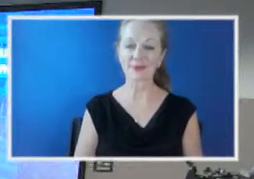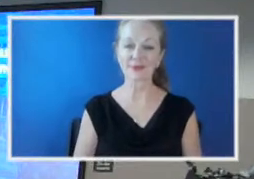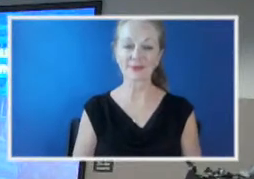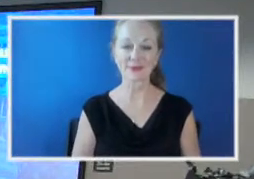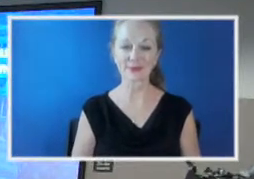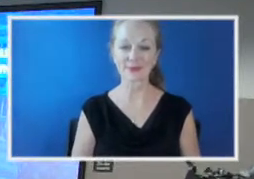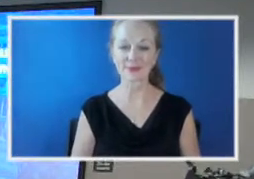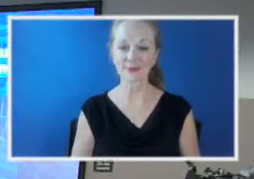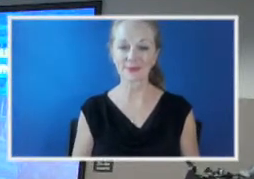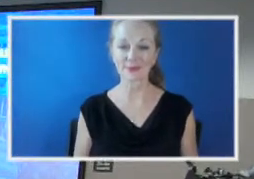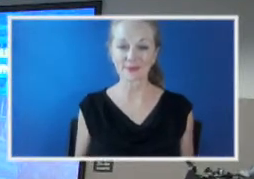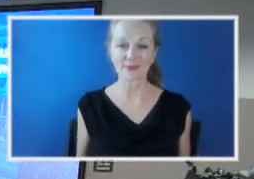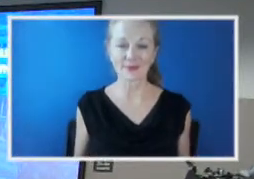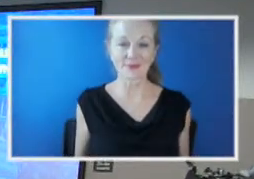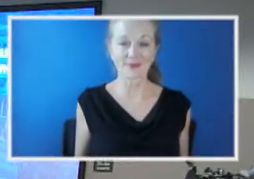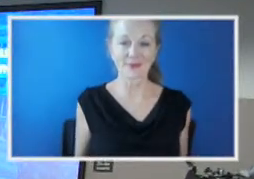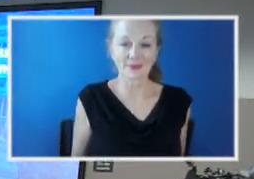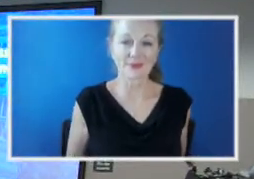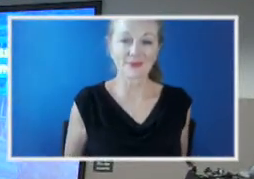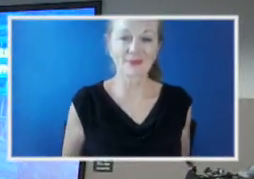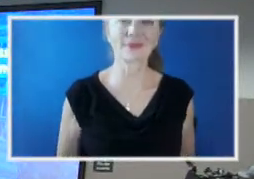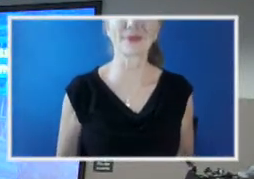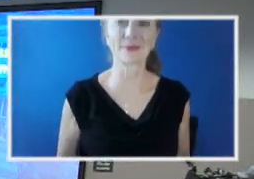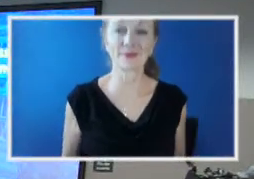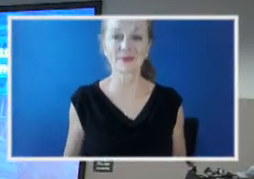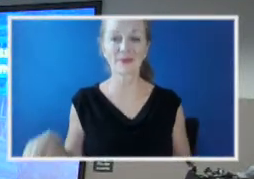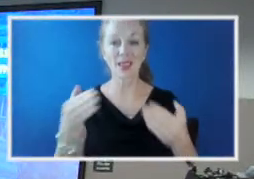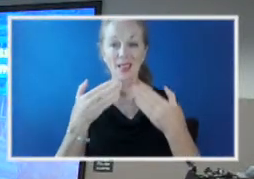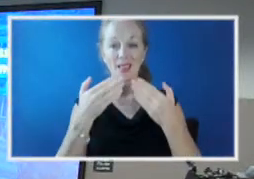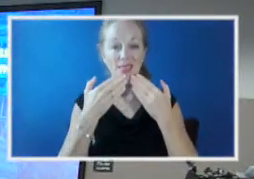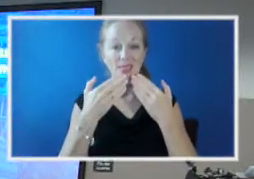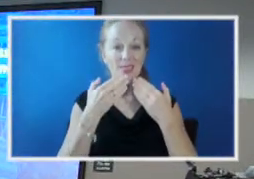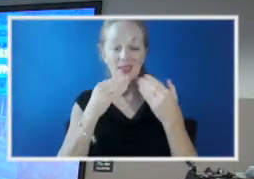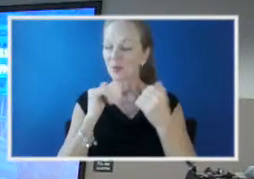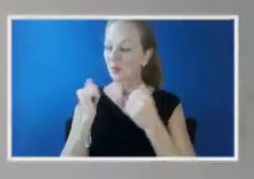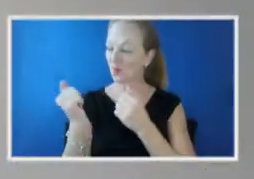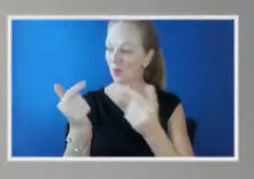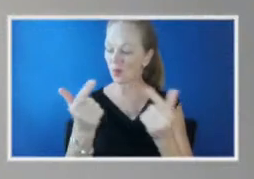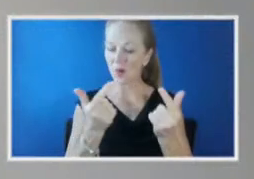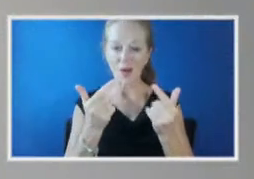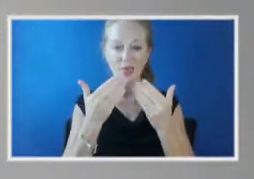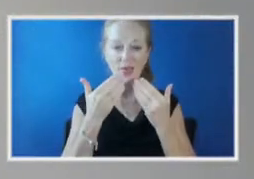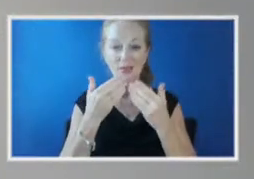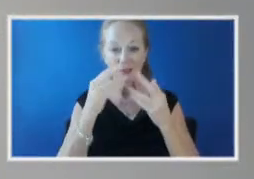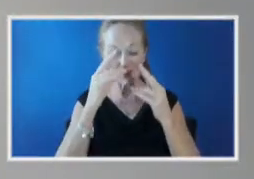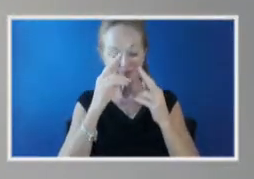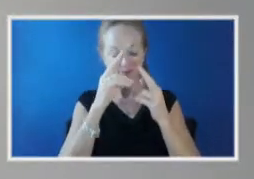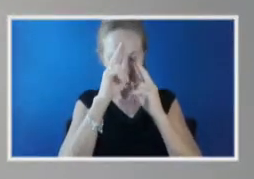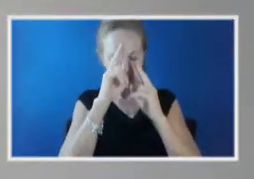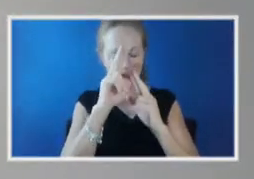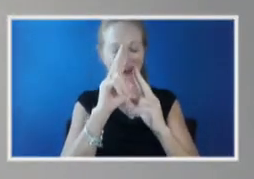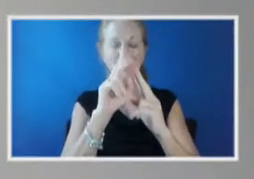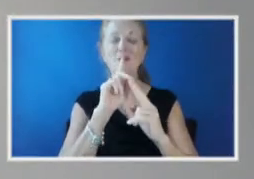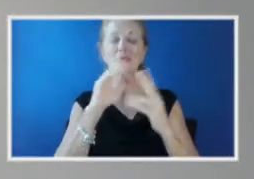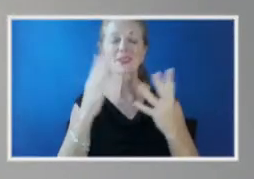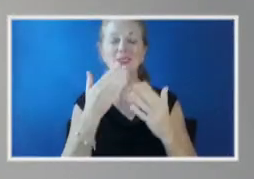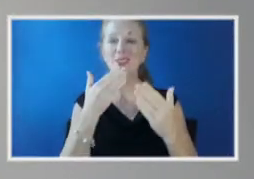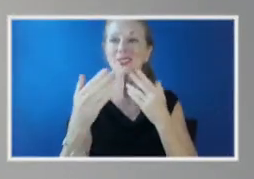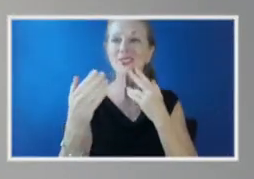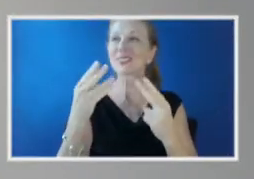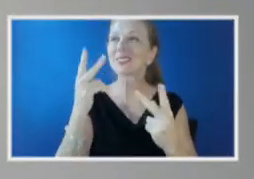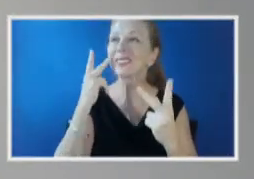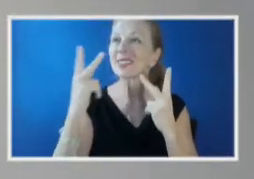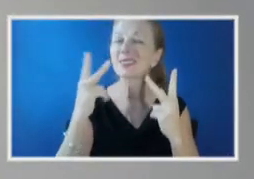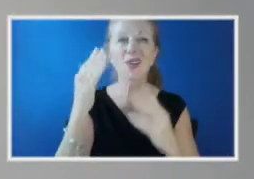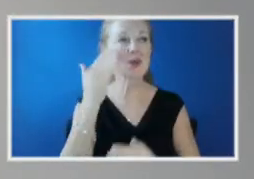Just right click. All right. Thank you, Mr. Manager, Madam Mayor, members of council. Thank you. It's an honor to be here. Good to see some familiar faces